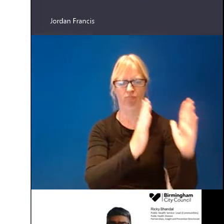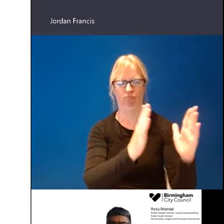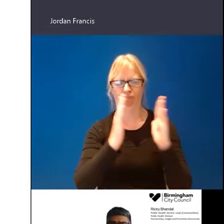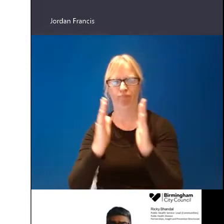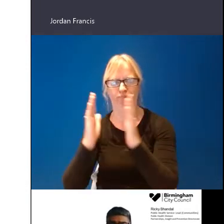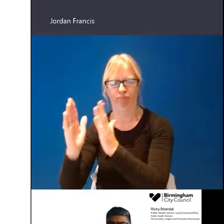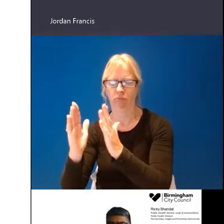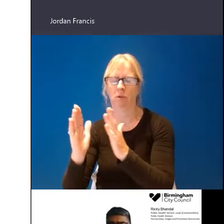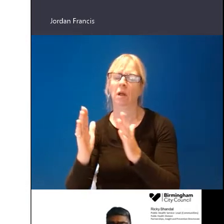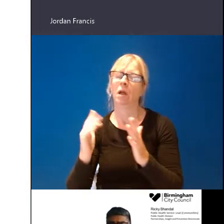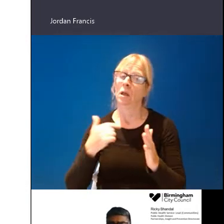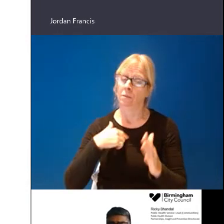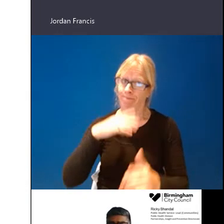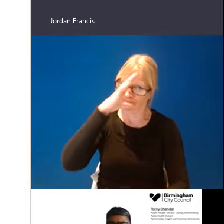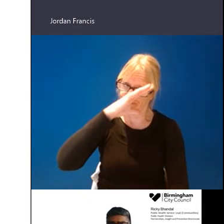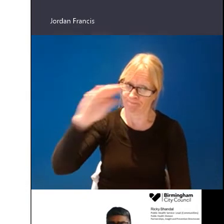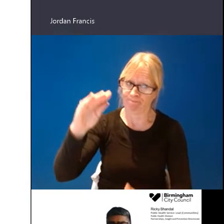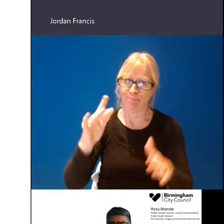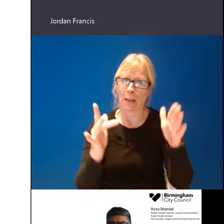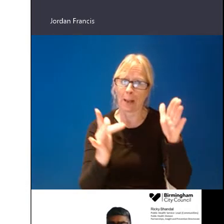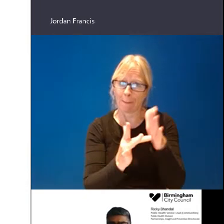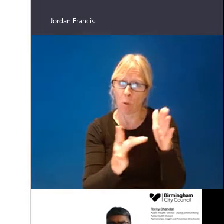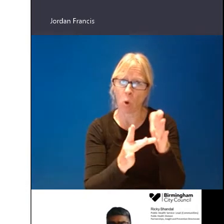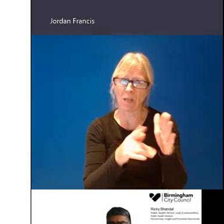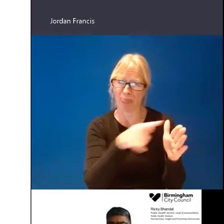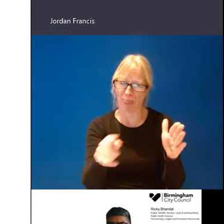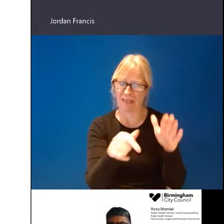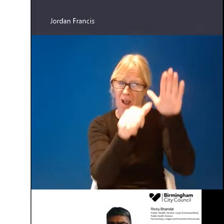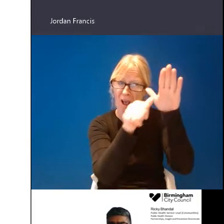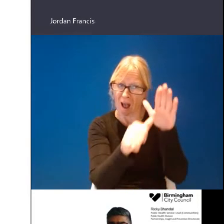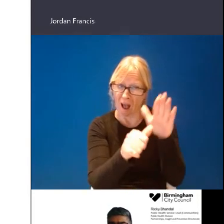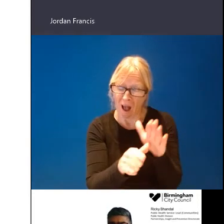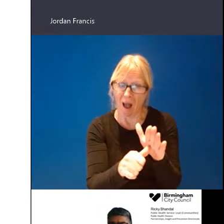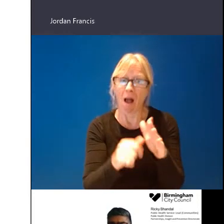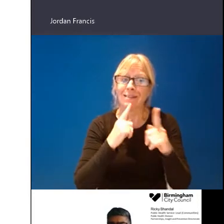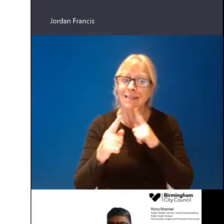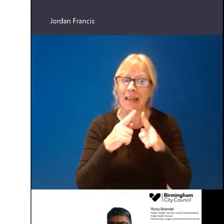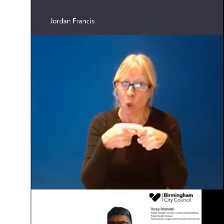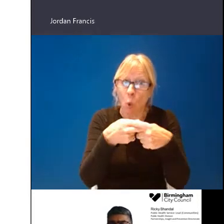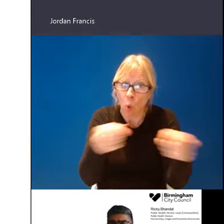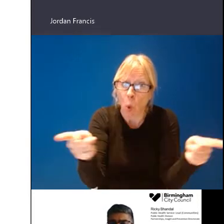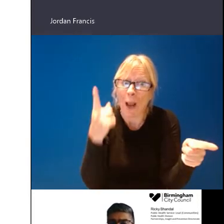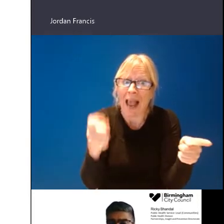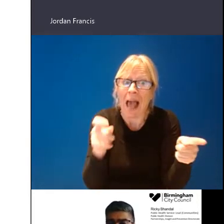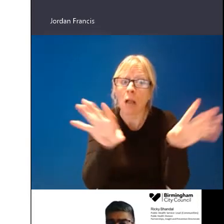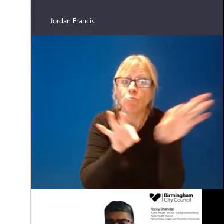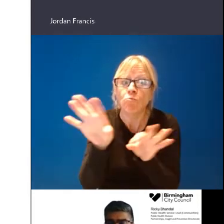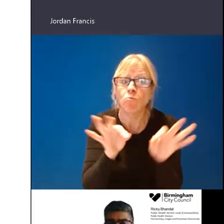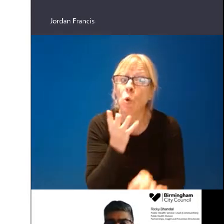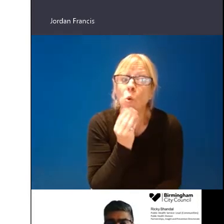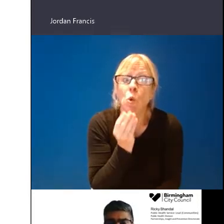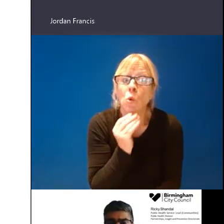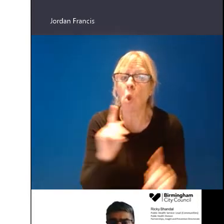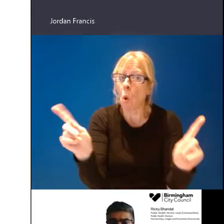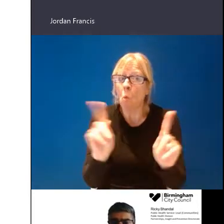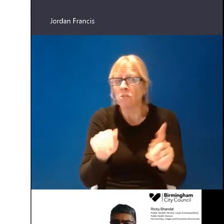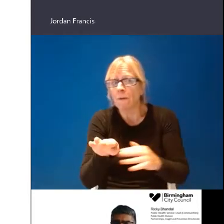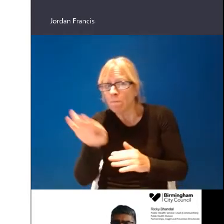that these are headline information and headline data that you can use in terms of whatever work that you choose to